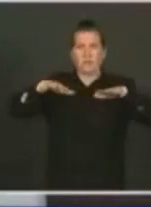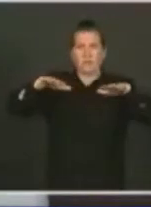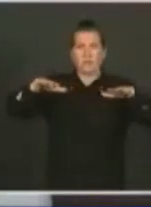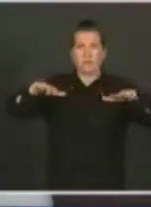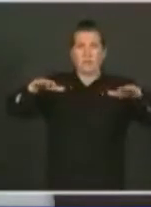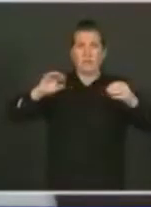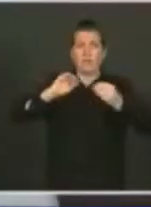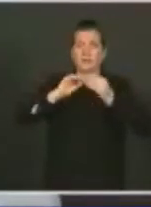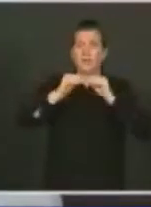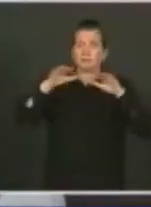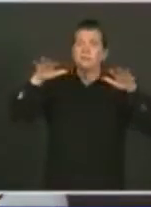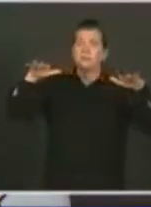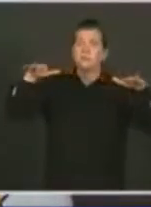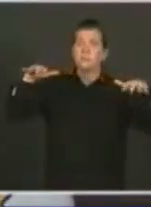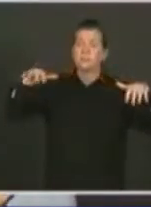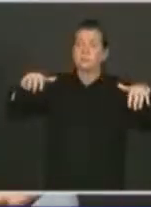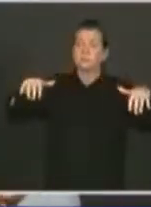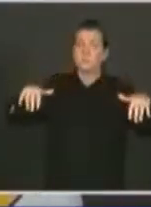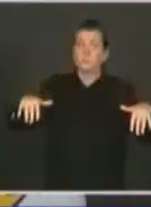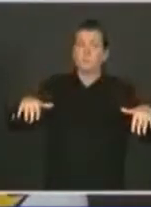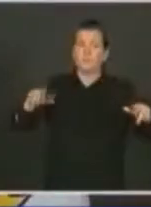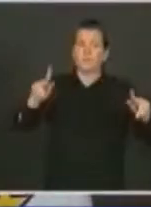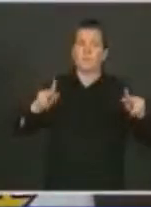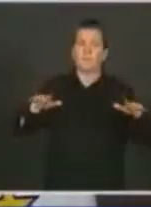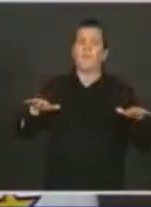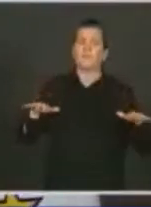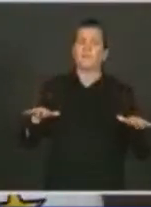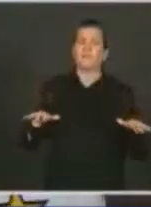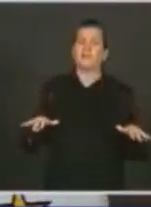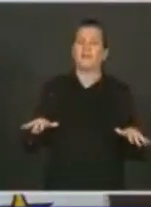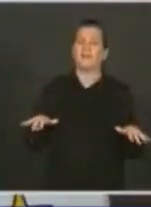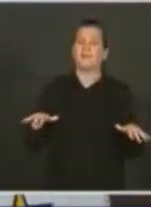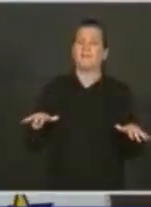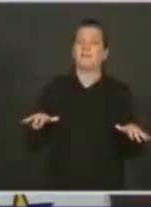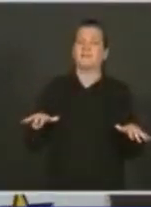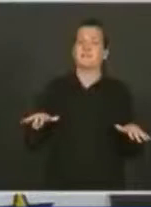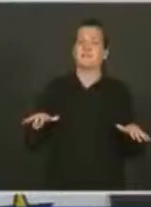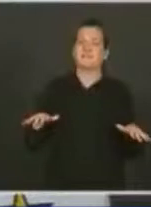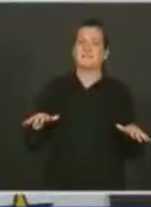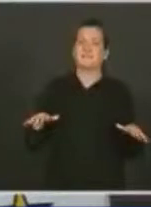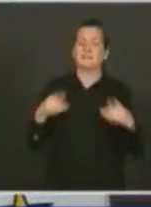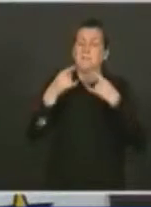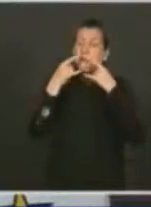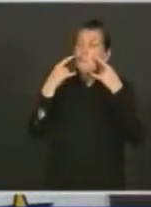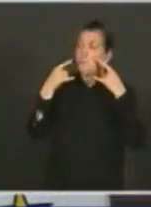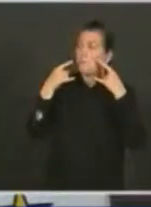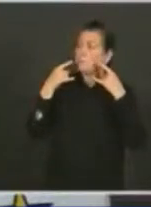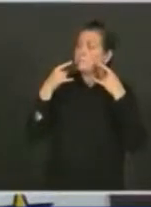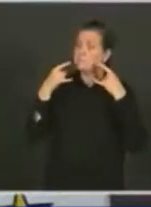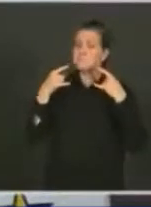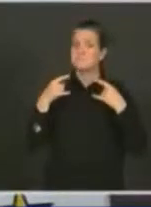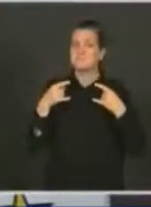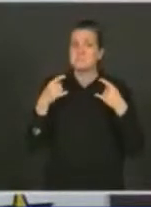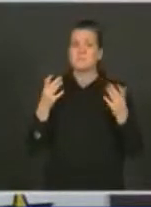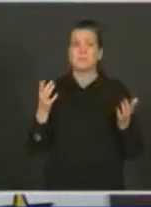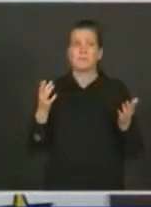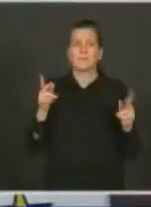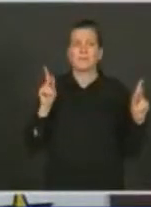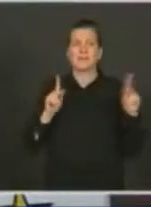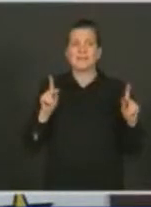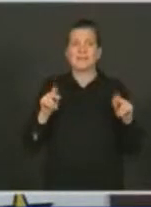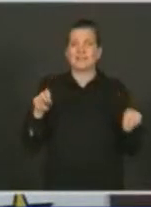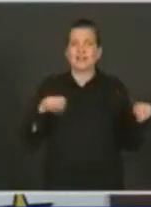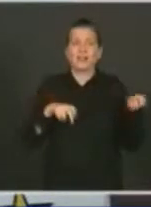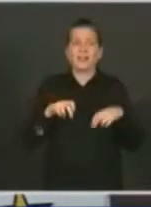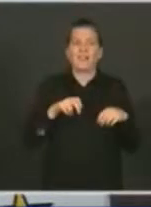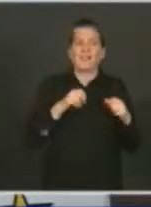see it every day. The kids, oh, what's the big deal? Pile 6 of them into a car and go get something,